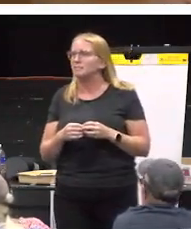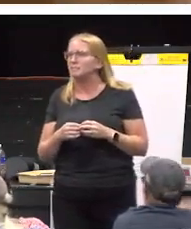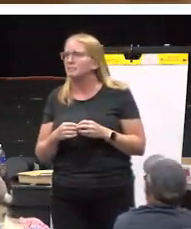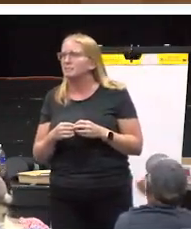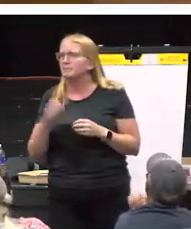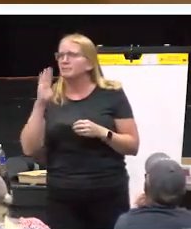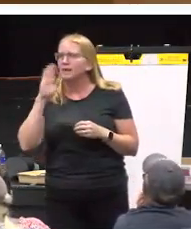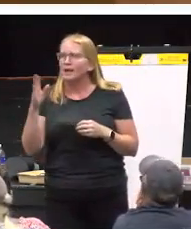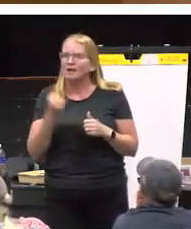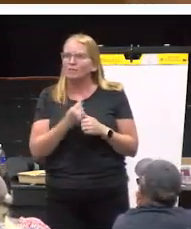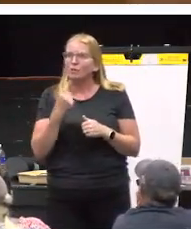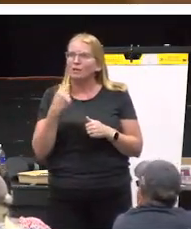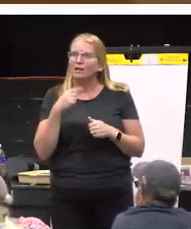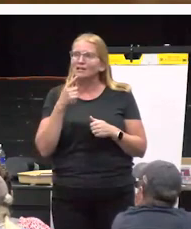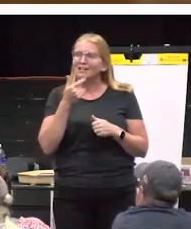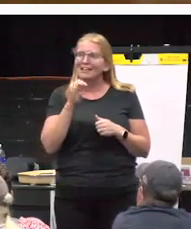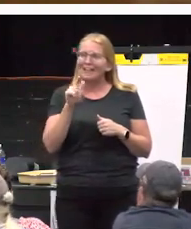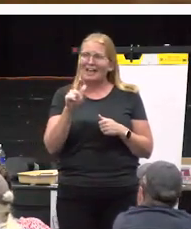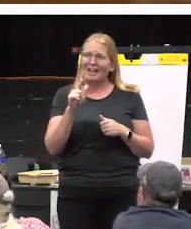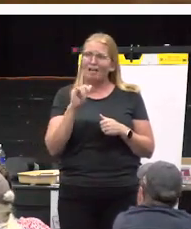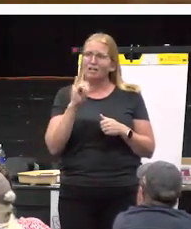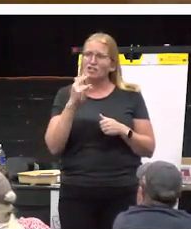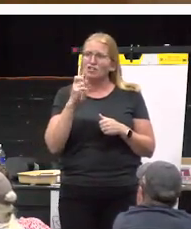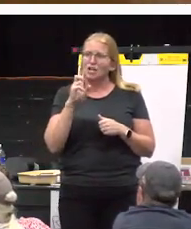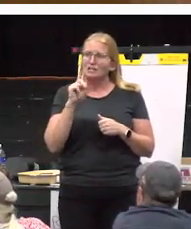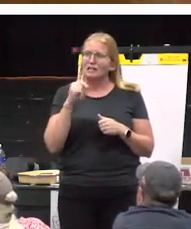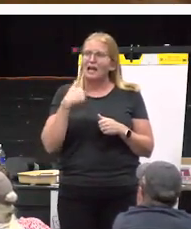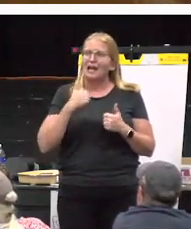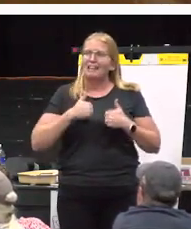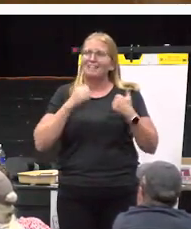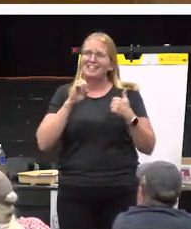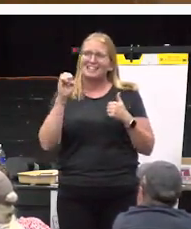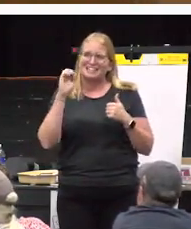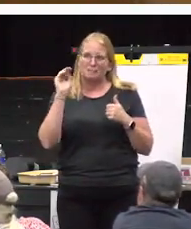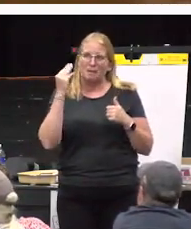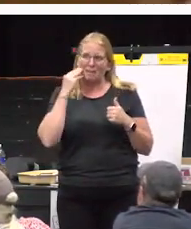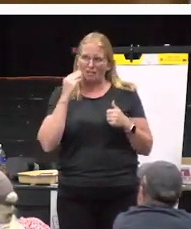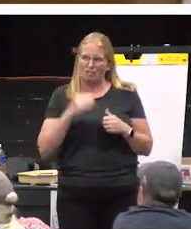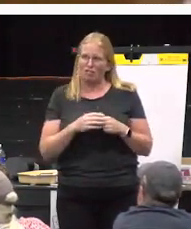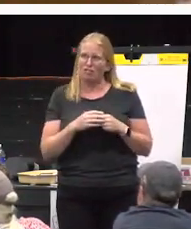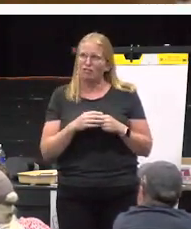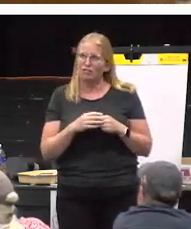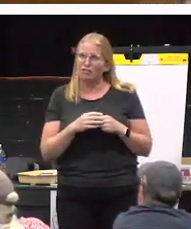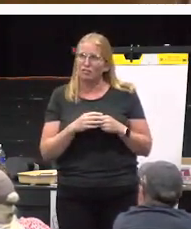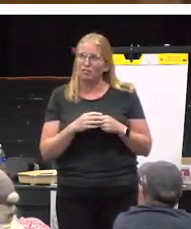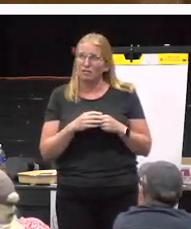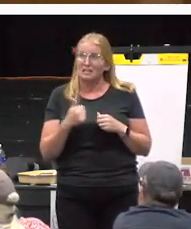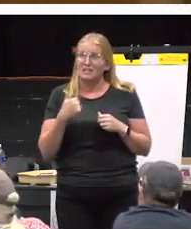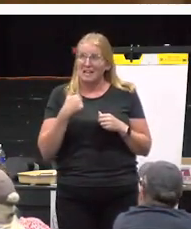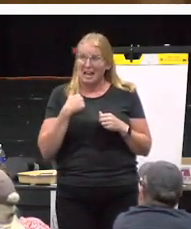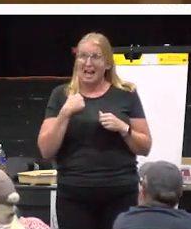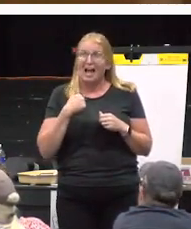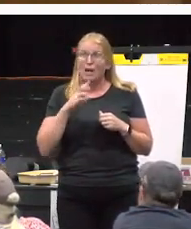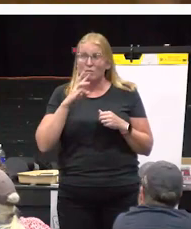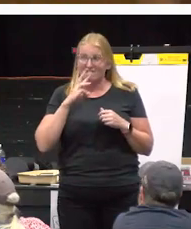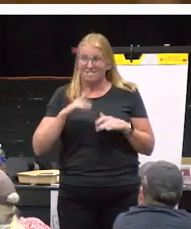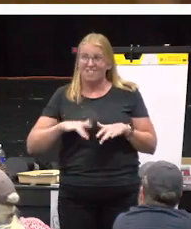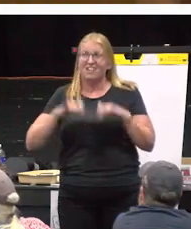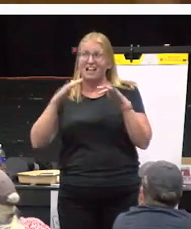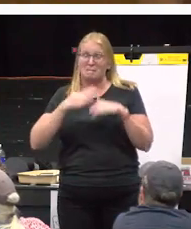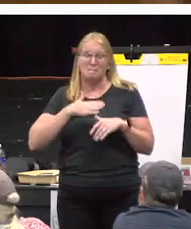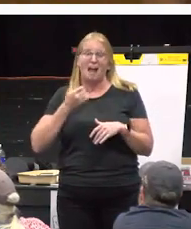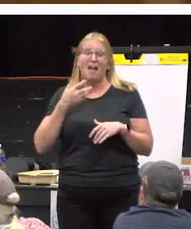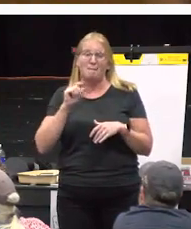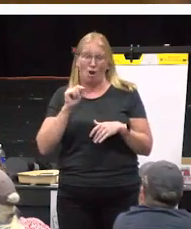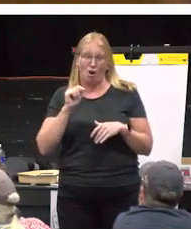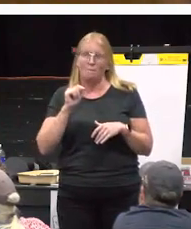Hi, everyone. My name is Gail Johnson. I live in East Montpelier, Vermont. I was flooded out of my apartment from the Winooski.